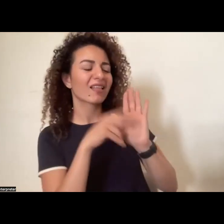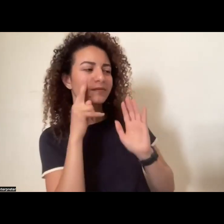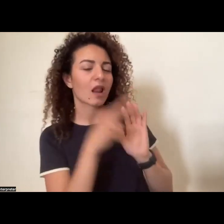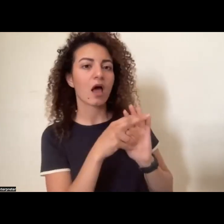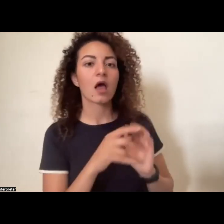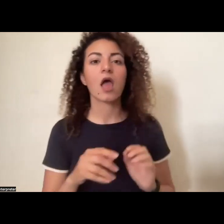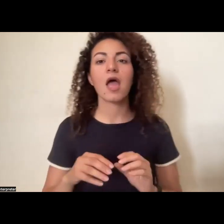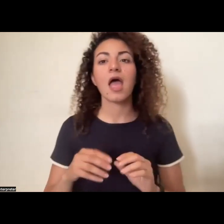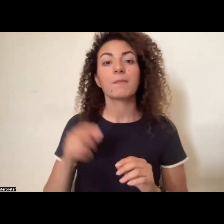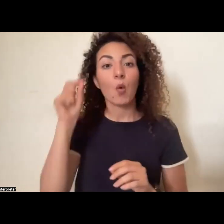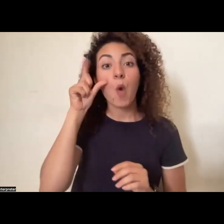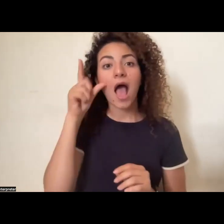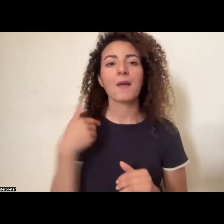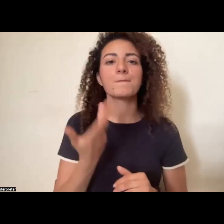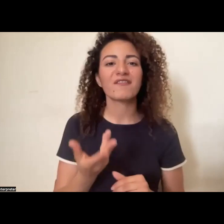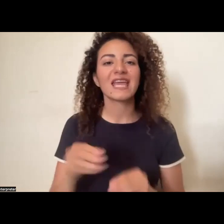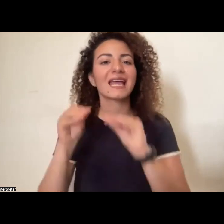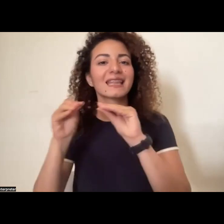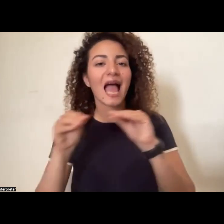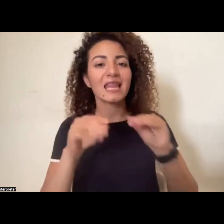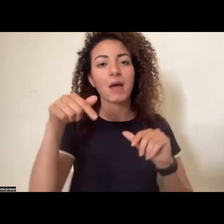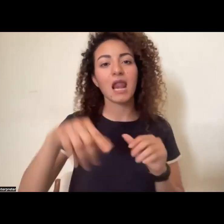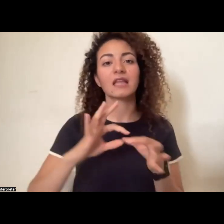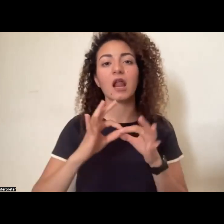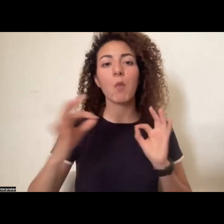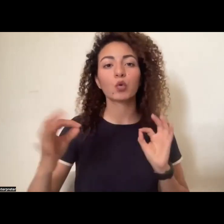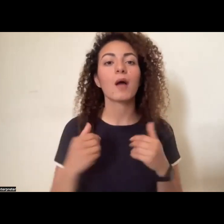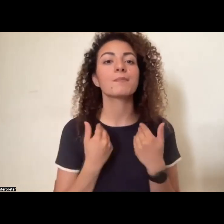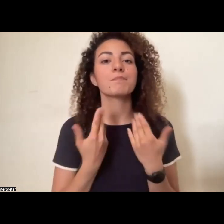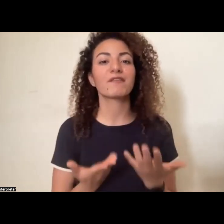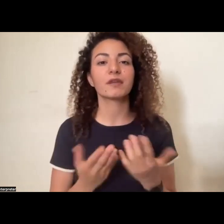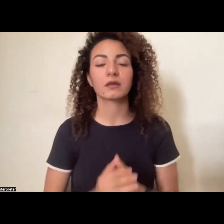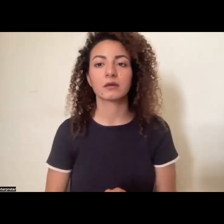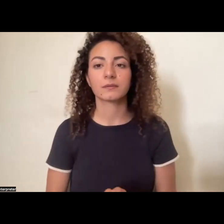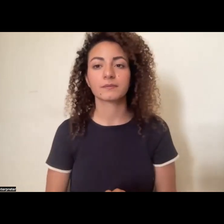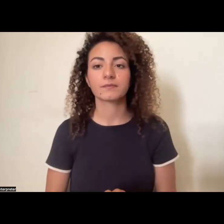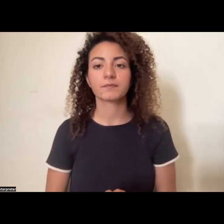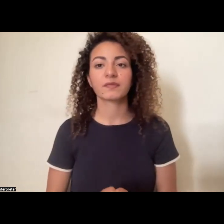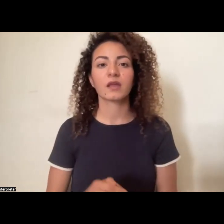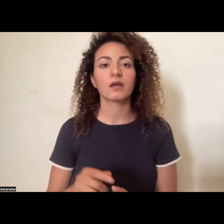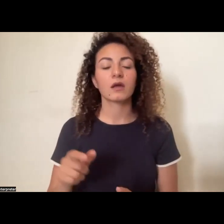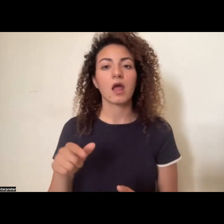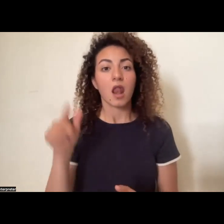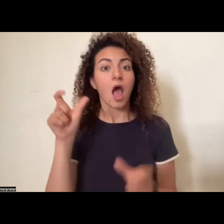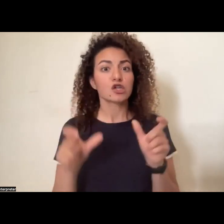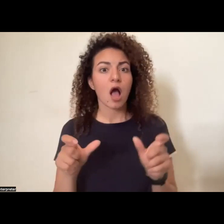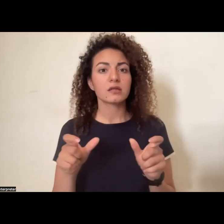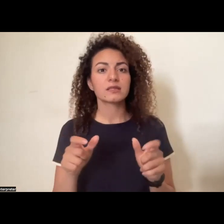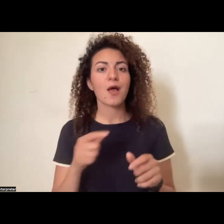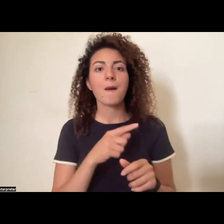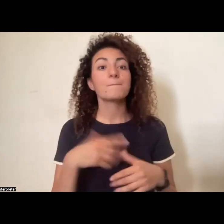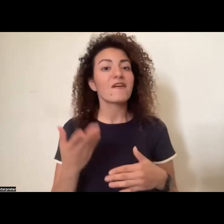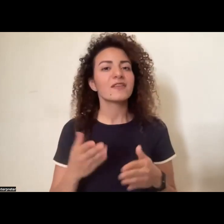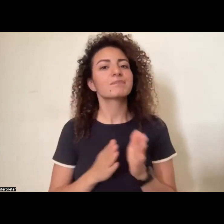of the subjects that we are talking about, on the part of the people who are concerned. They are not encouraged